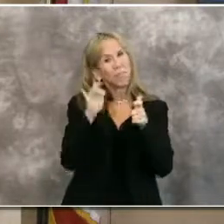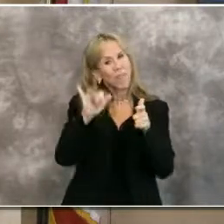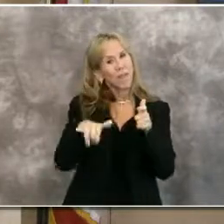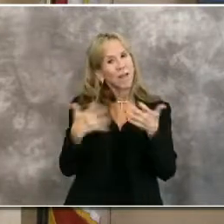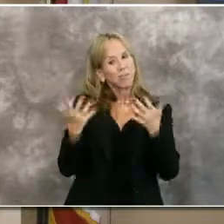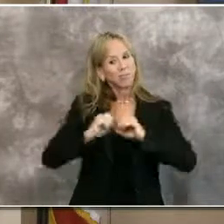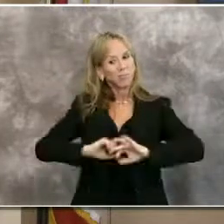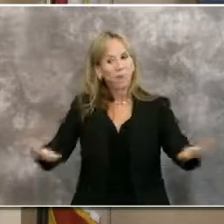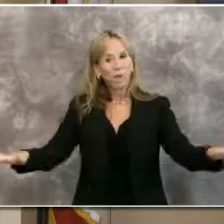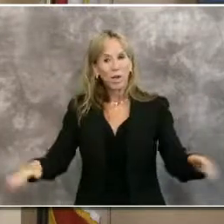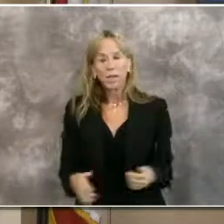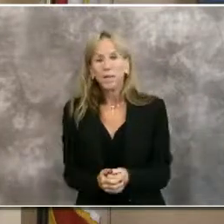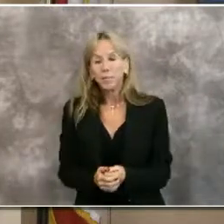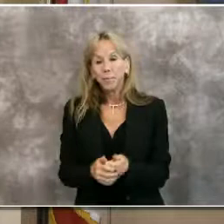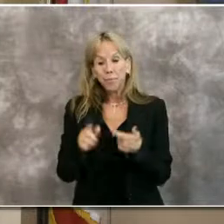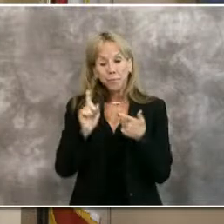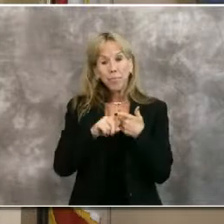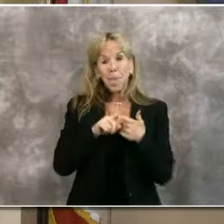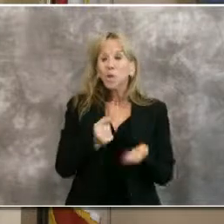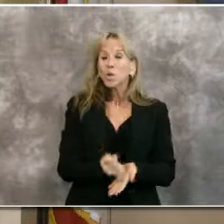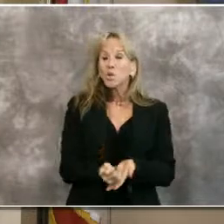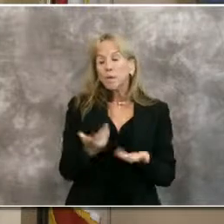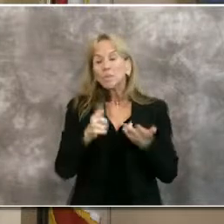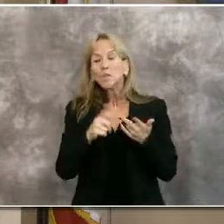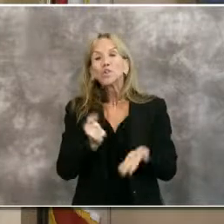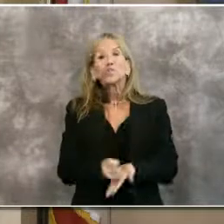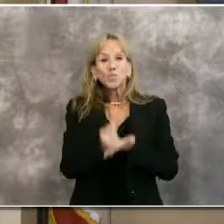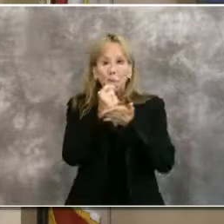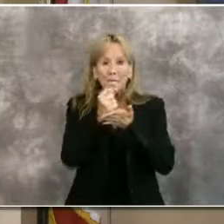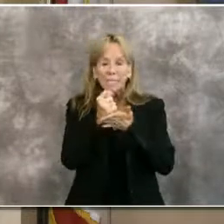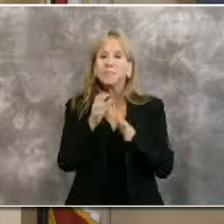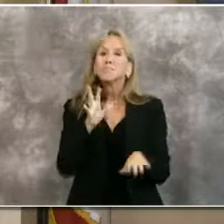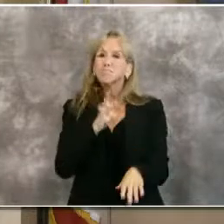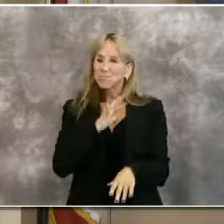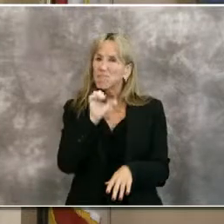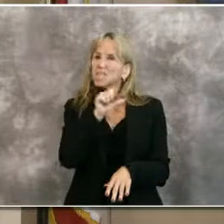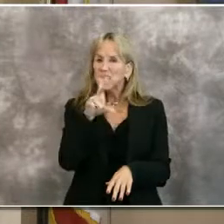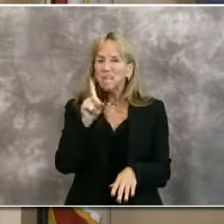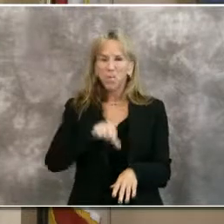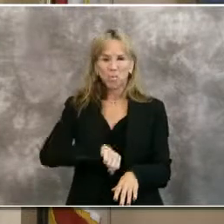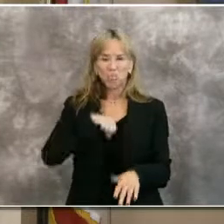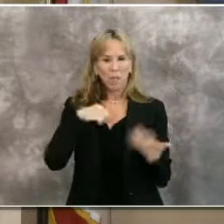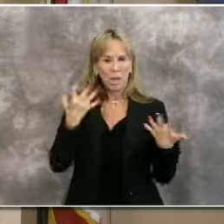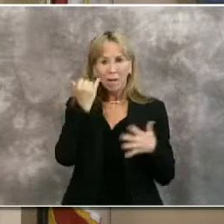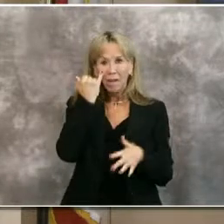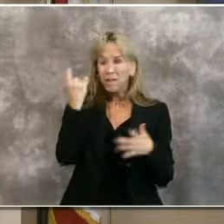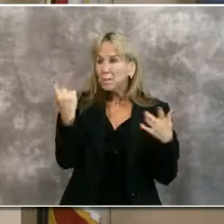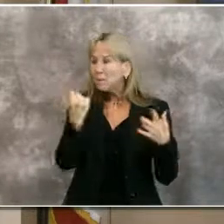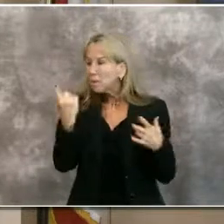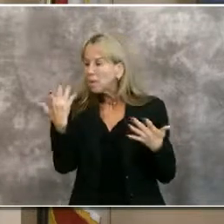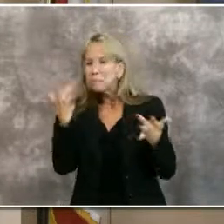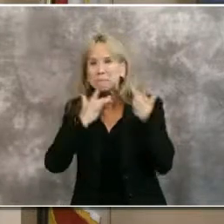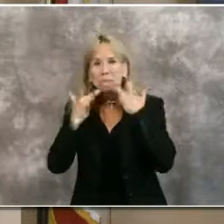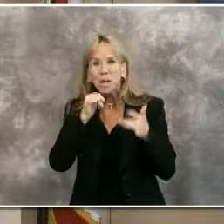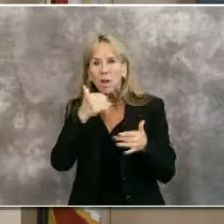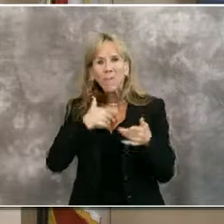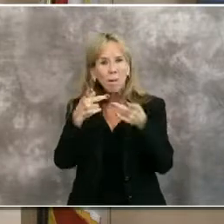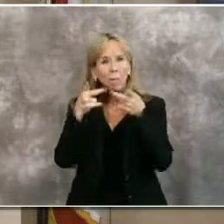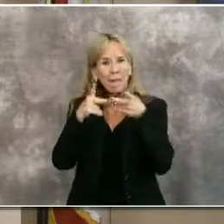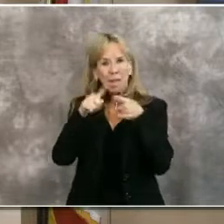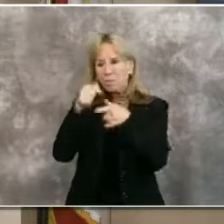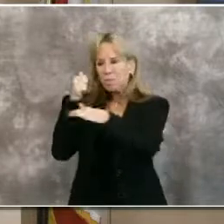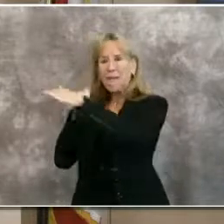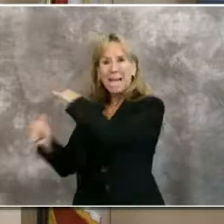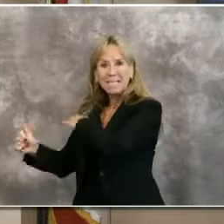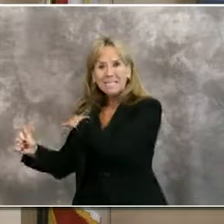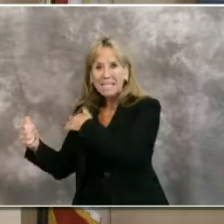there. The county is standing proud of helping anyone who needs a place to self-isolate. I think you saw the last statistic that was